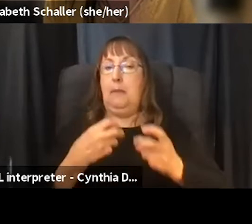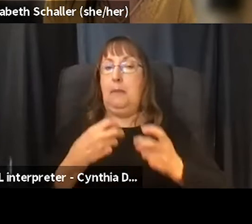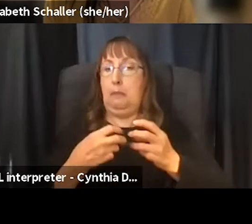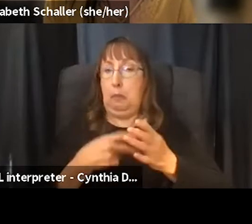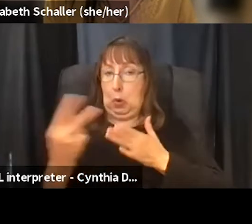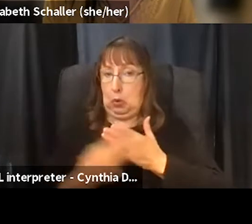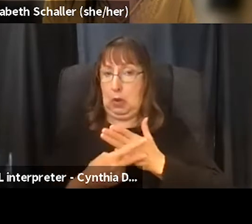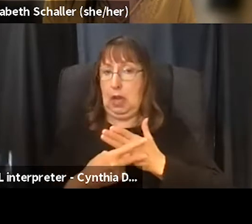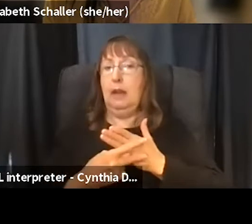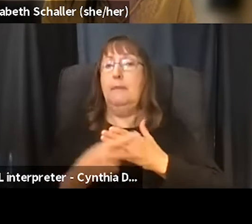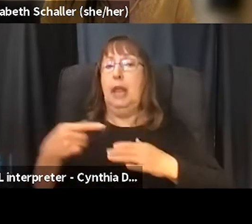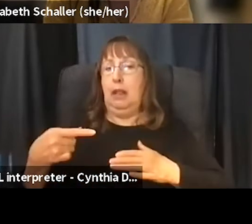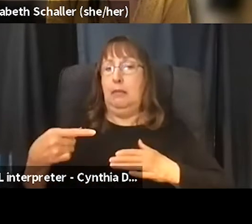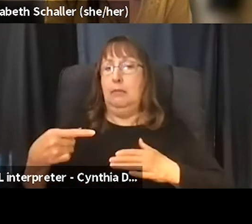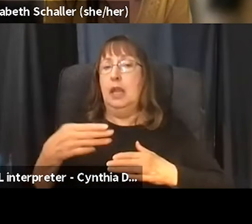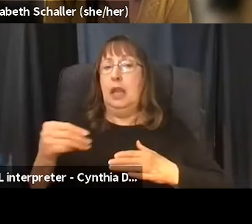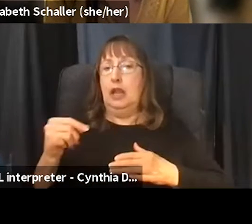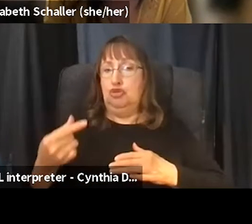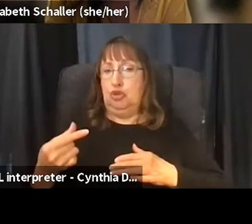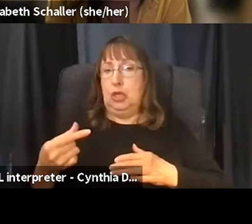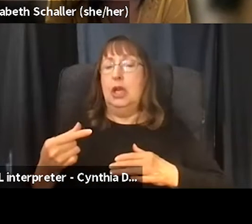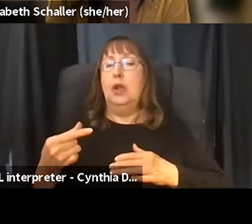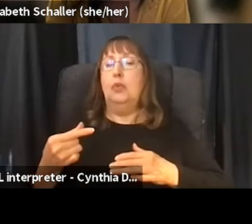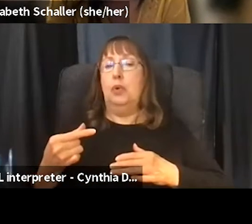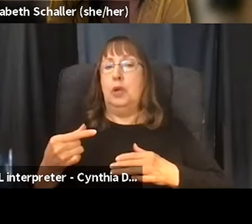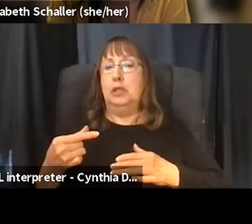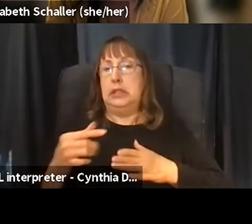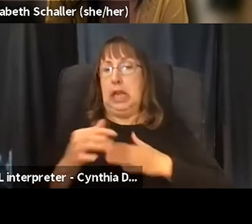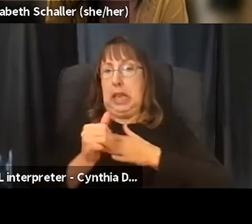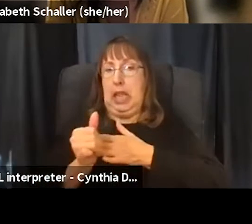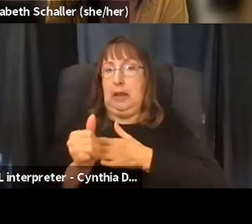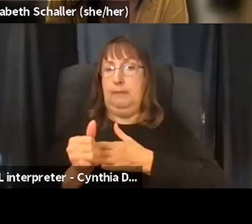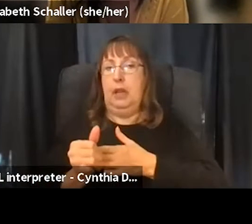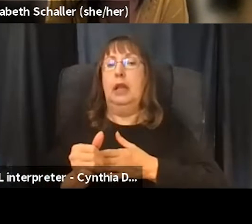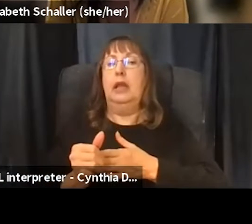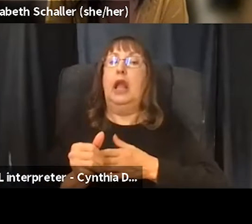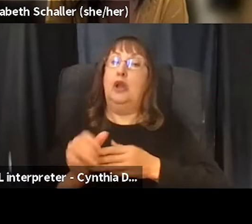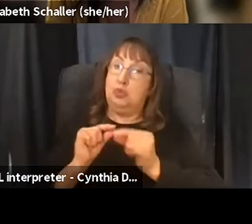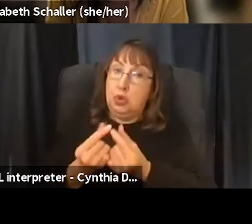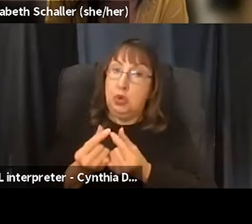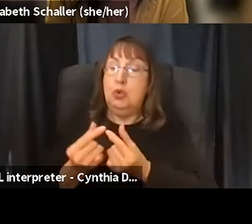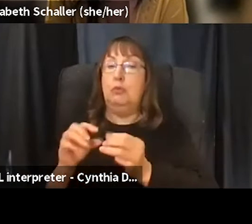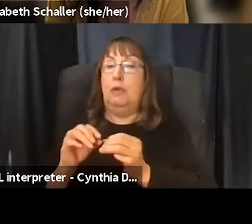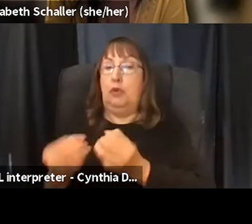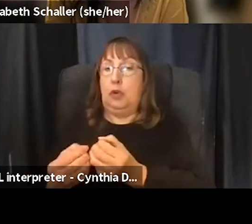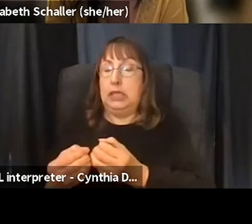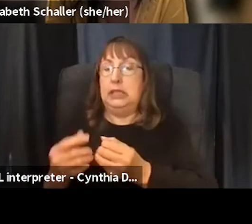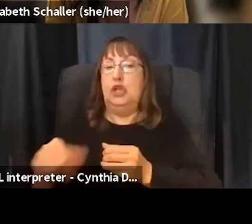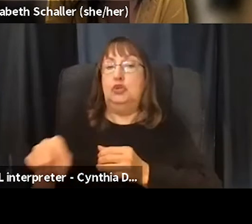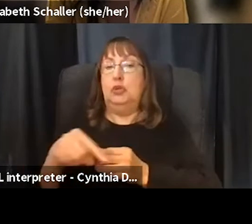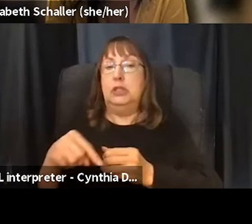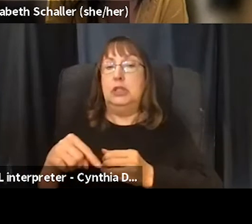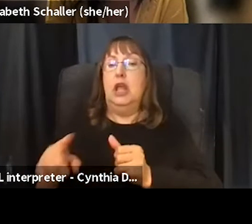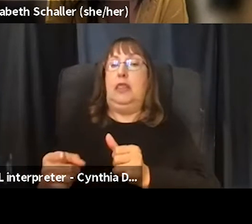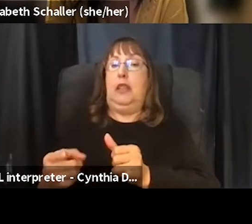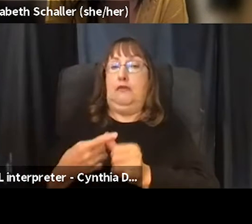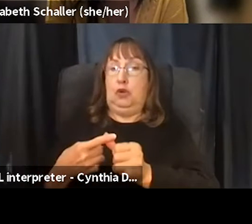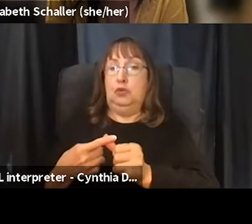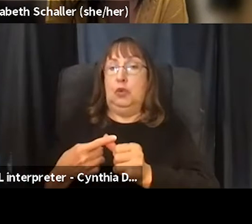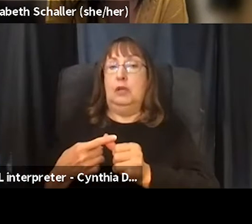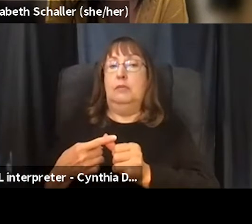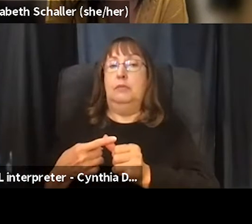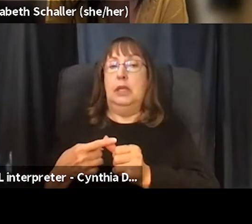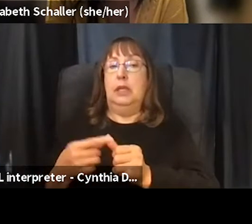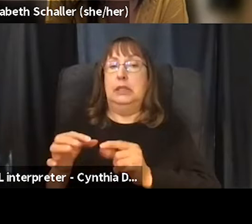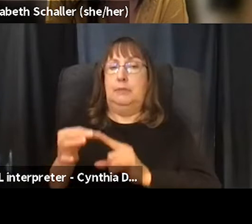P&G was sort of headed by a group of organizations. The first one being Specialist